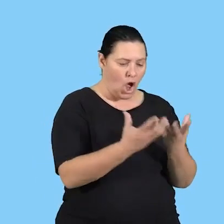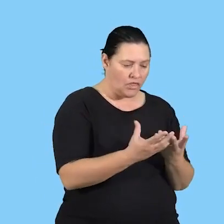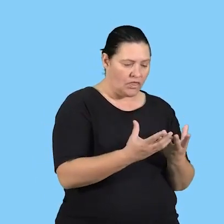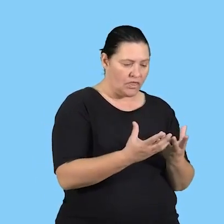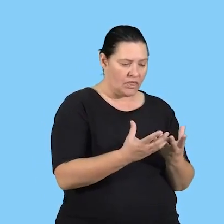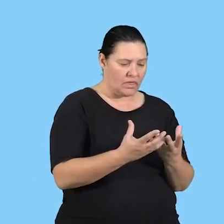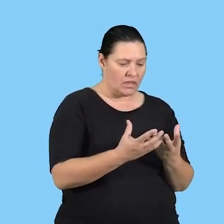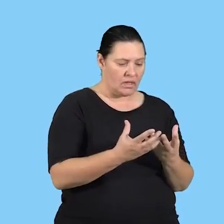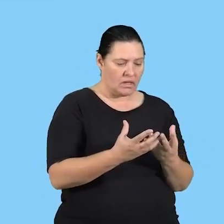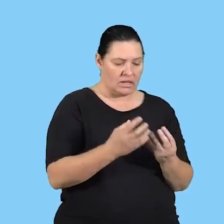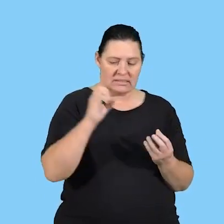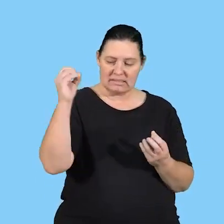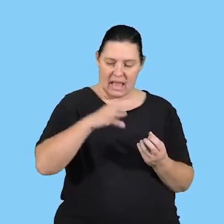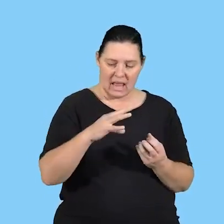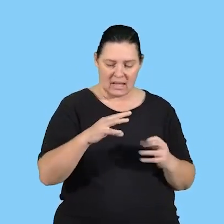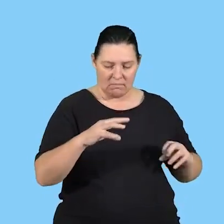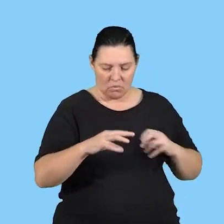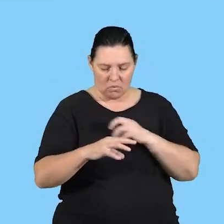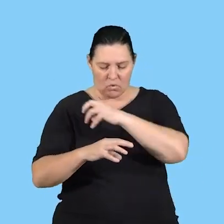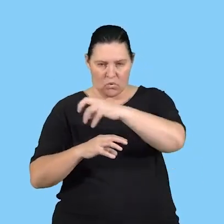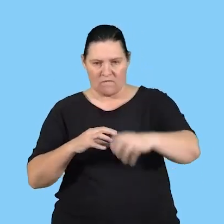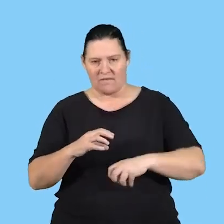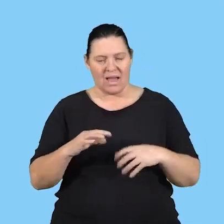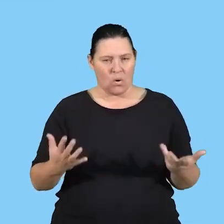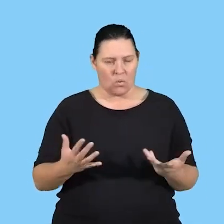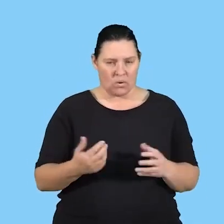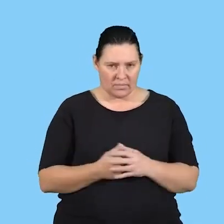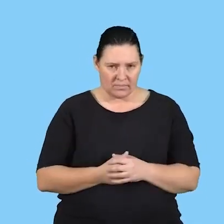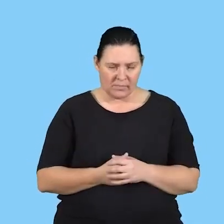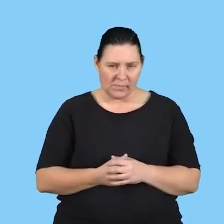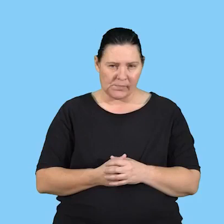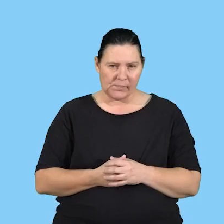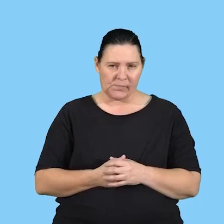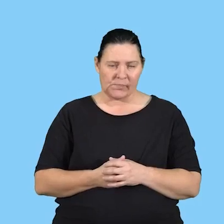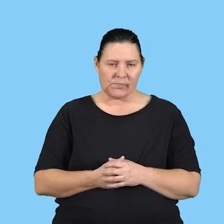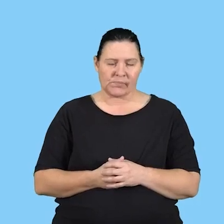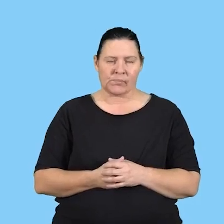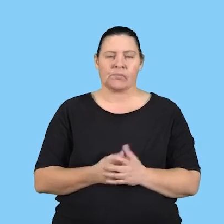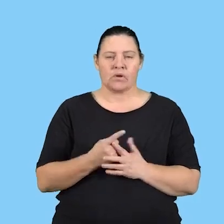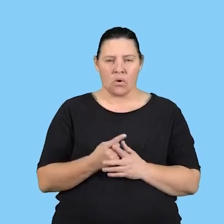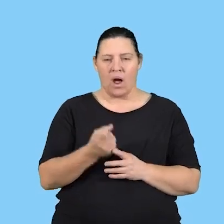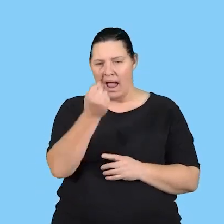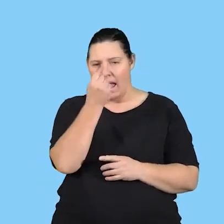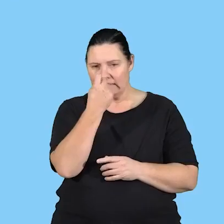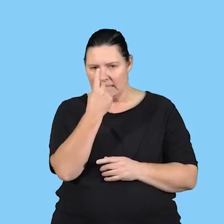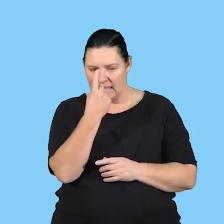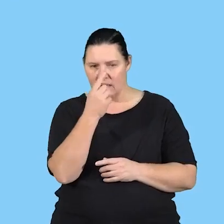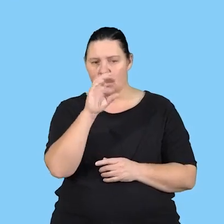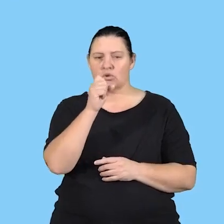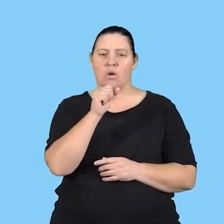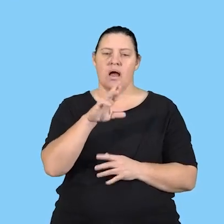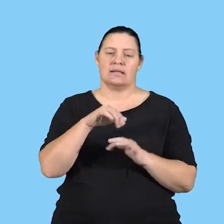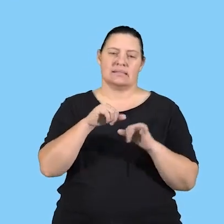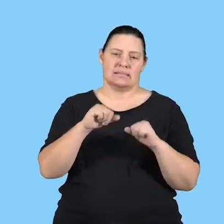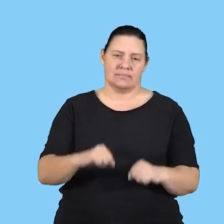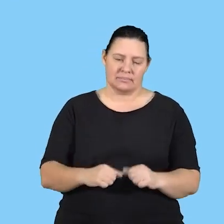around the sun, etc. And so we get to understand the solar system,